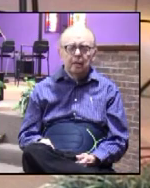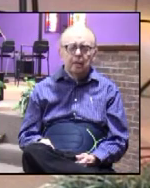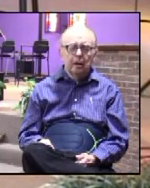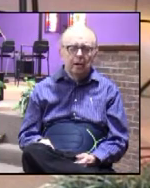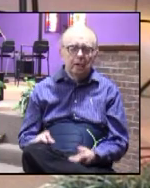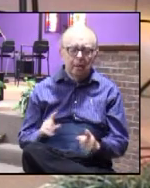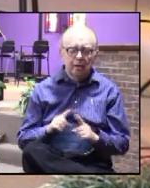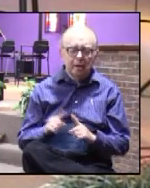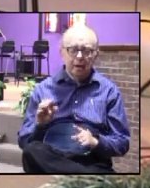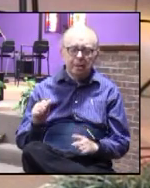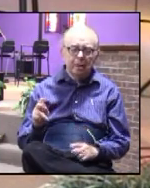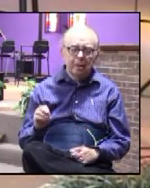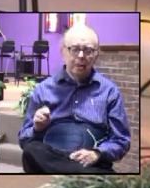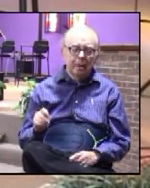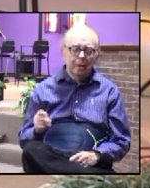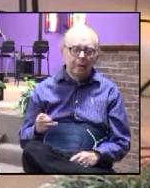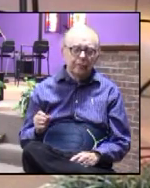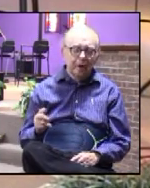Like Jonathan,